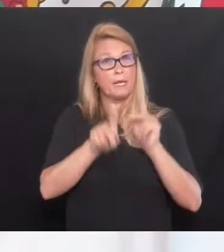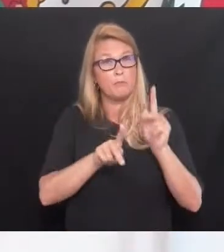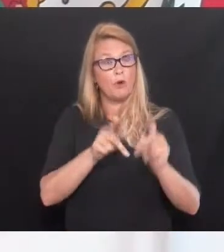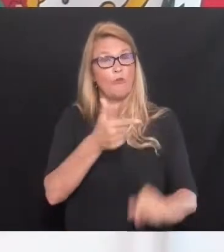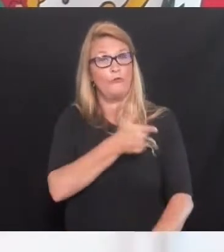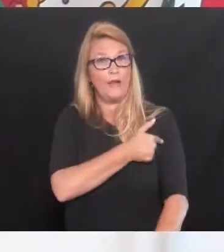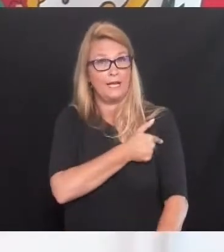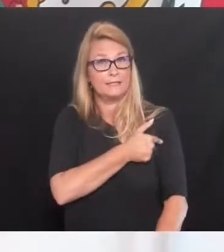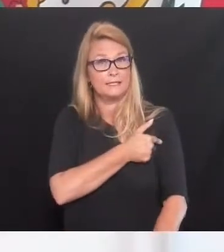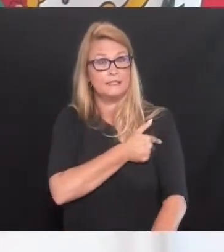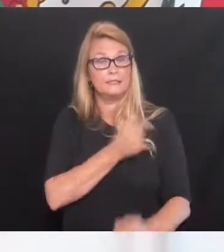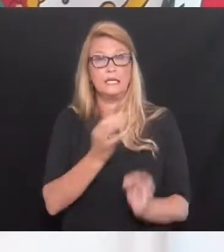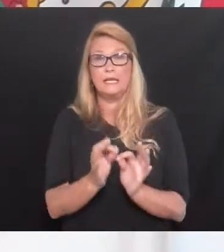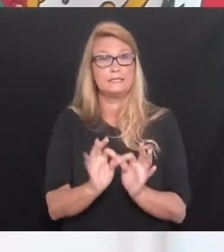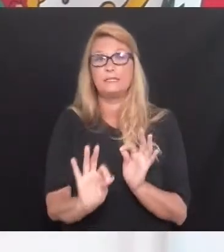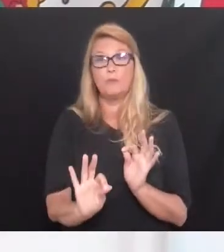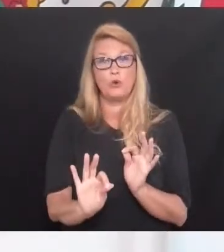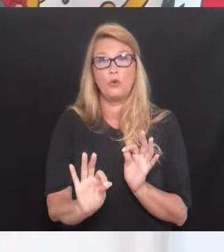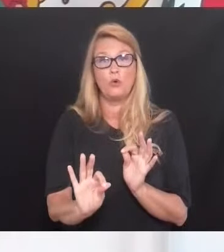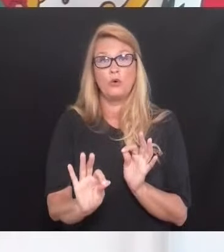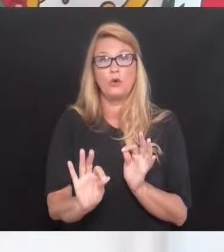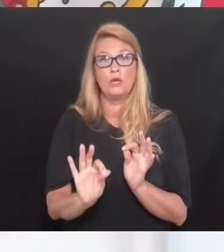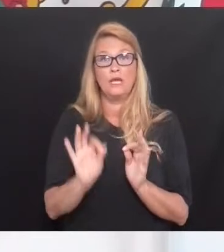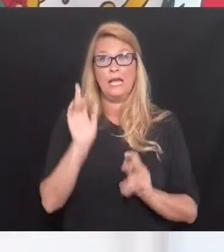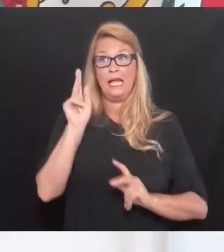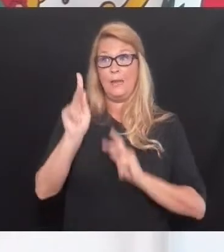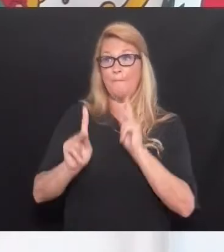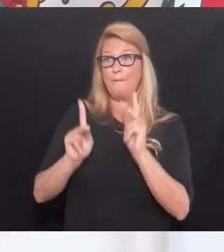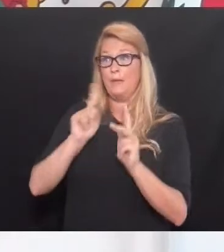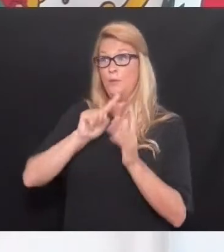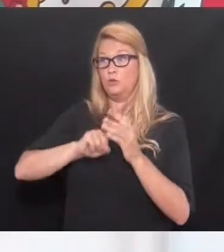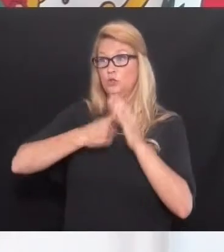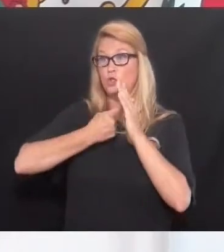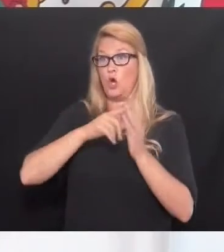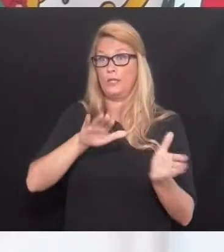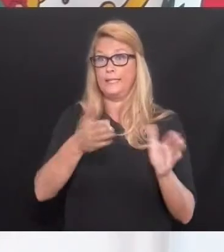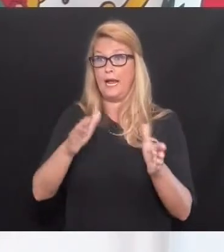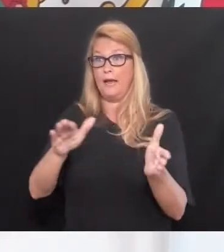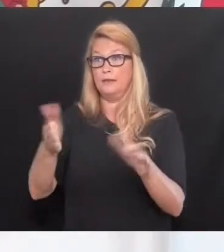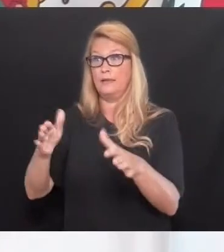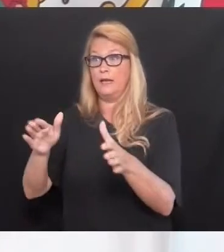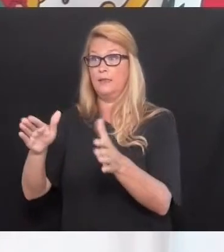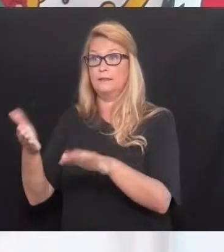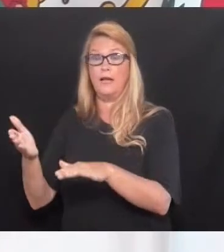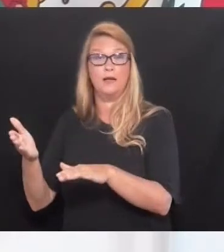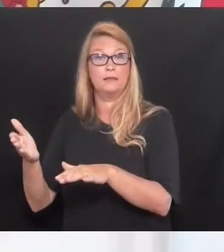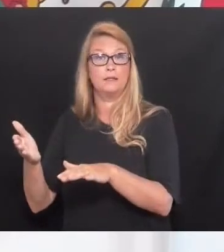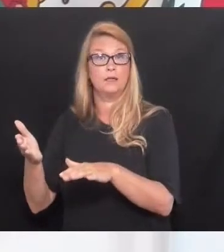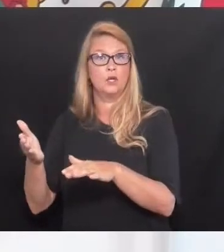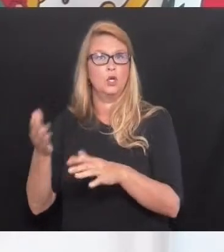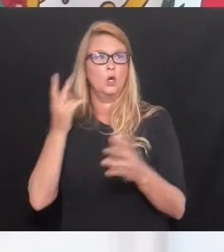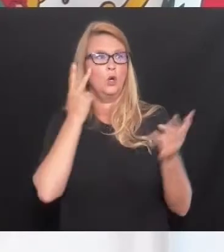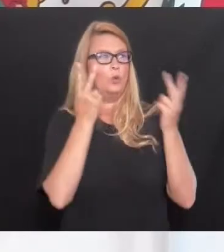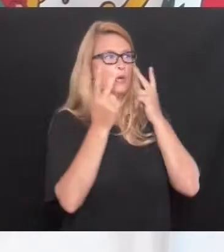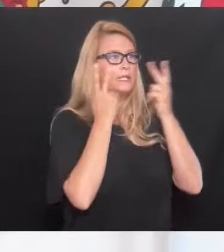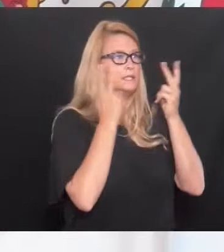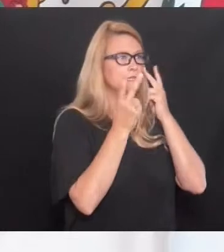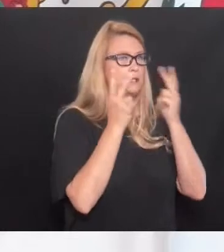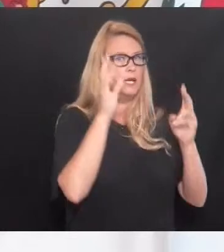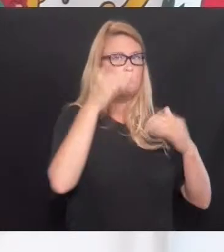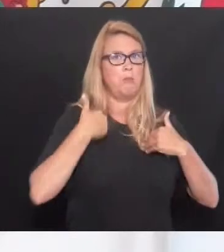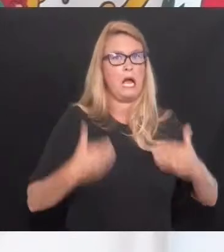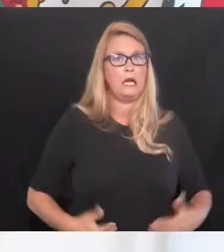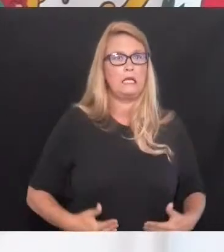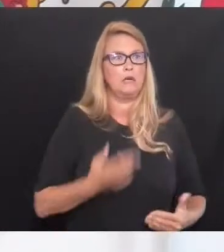is really simple. If people start dying like flies out here, and we start seeing body bag after